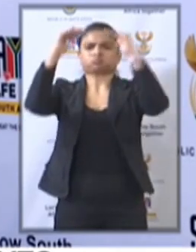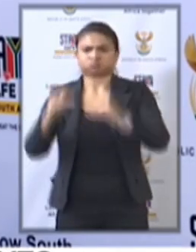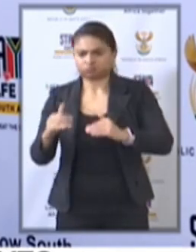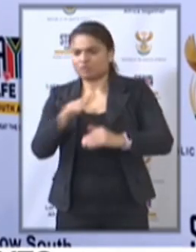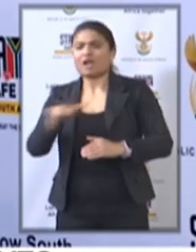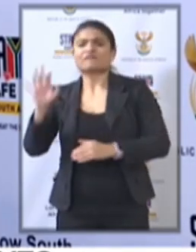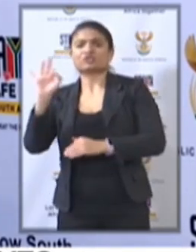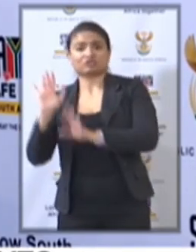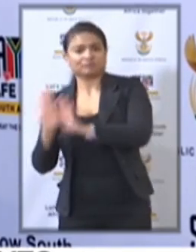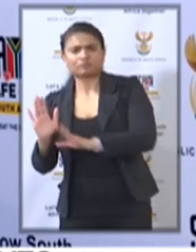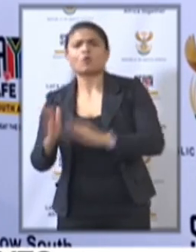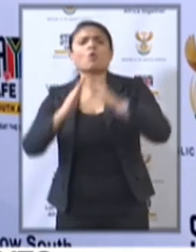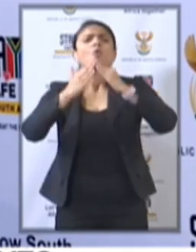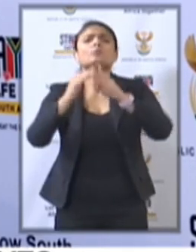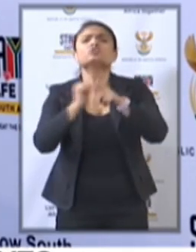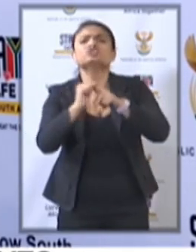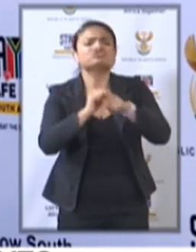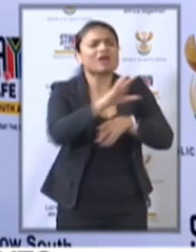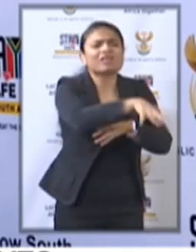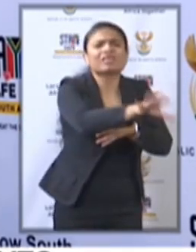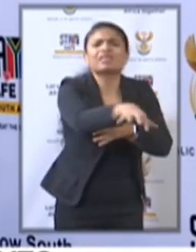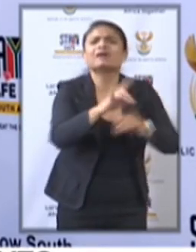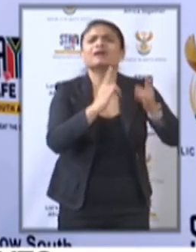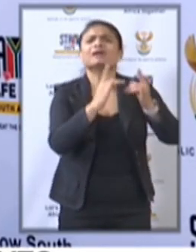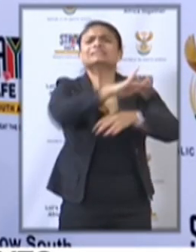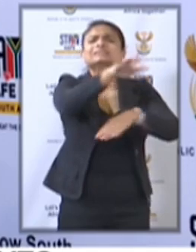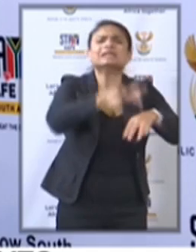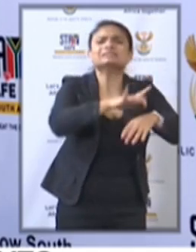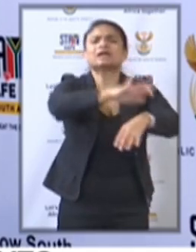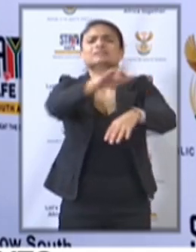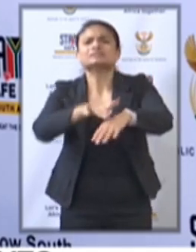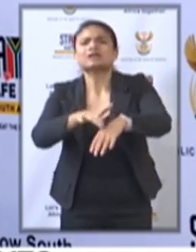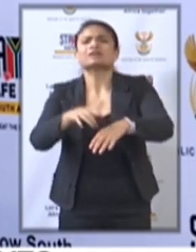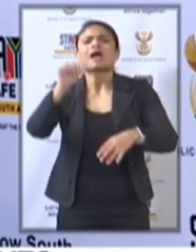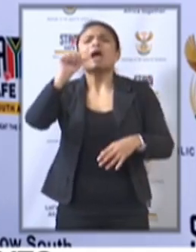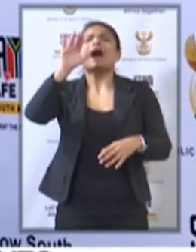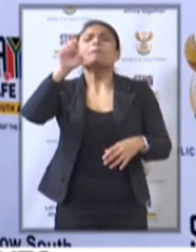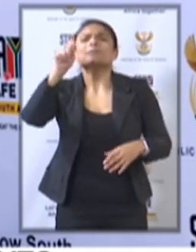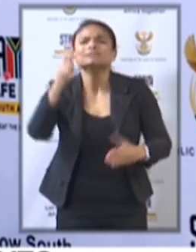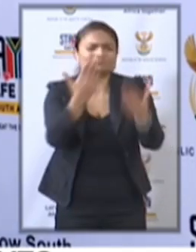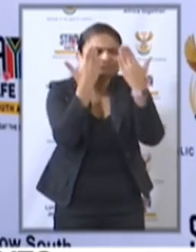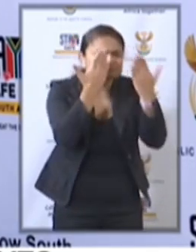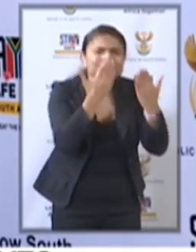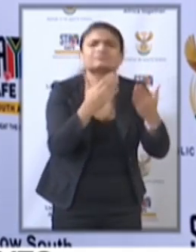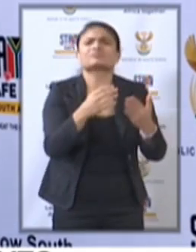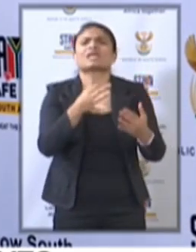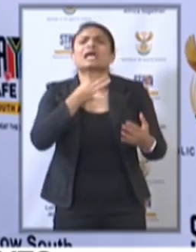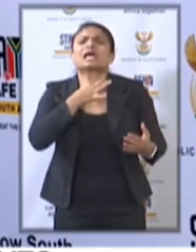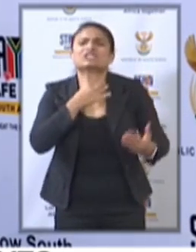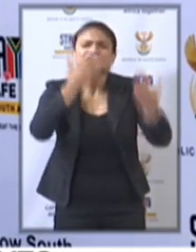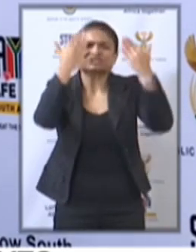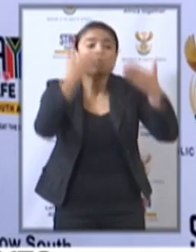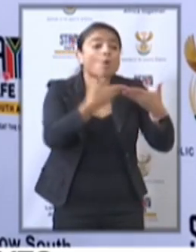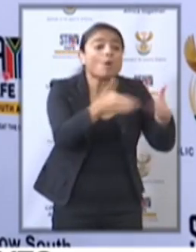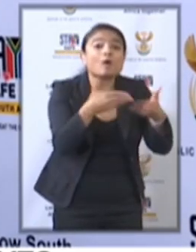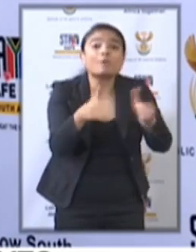training colleges, your former adult basic and education training centers, opened on the 23rd of